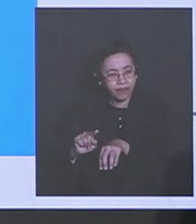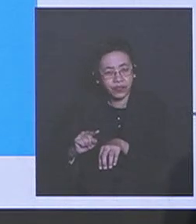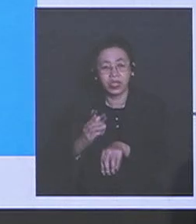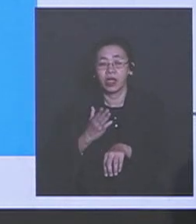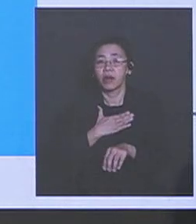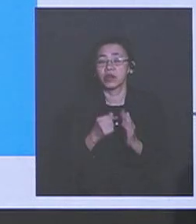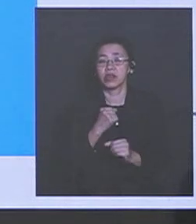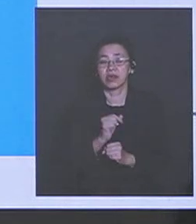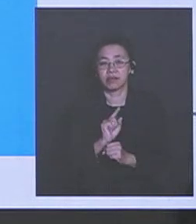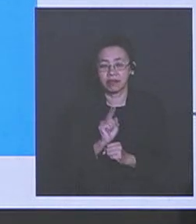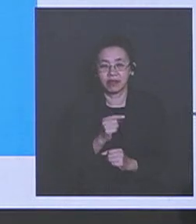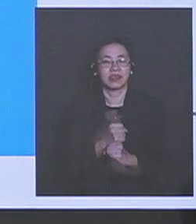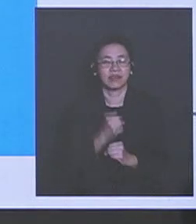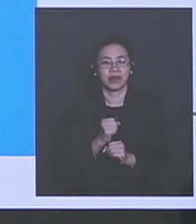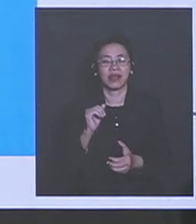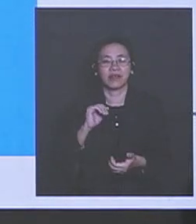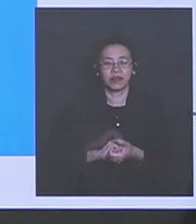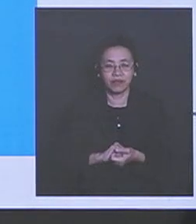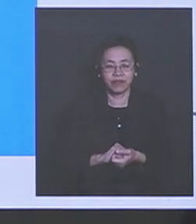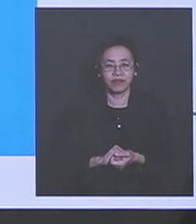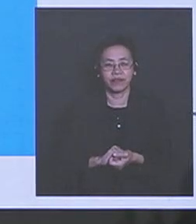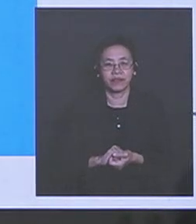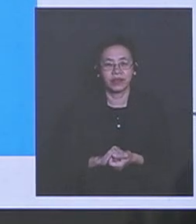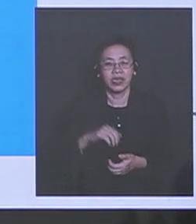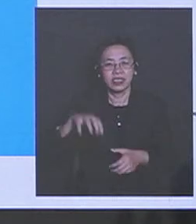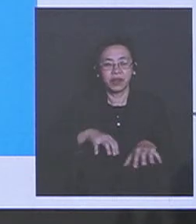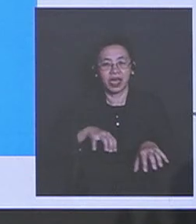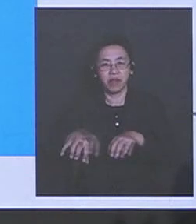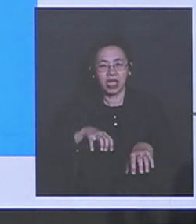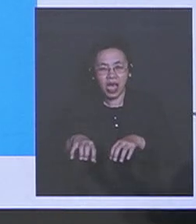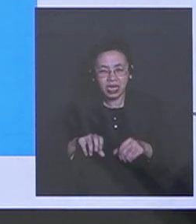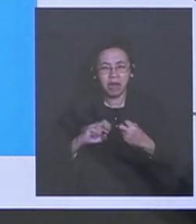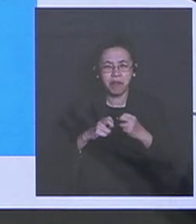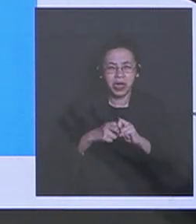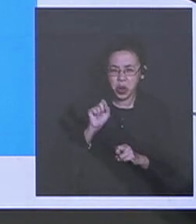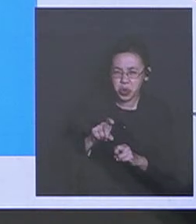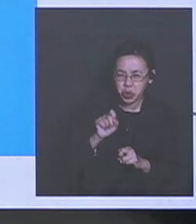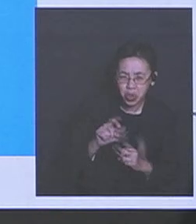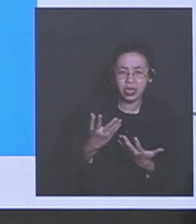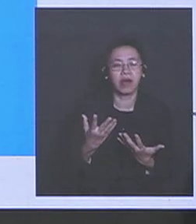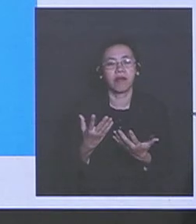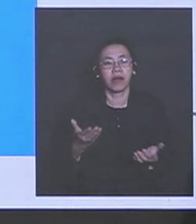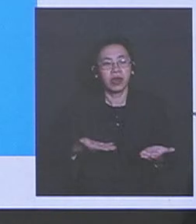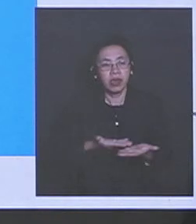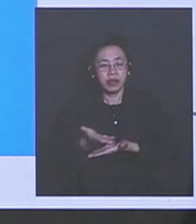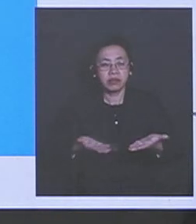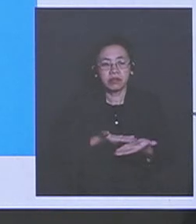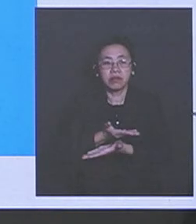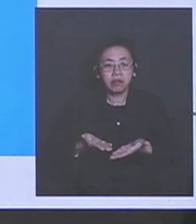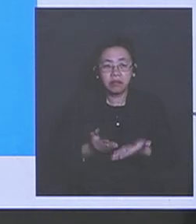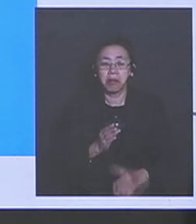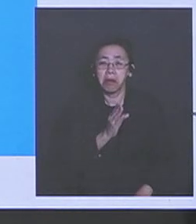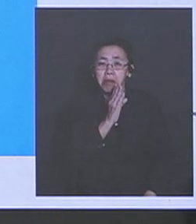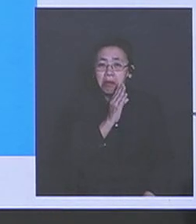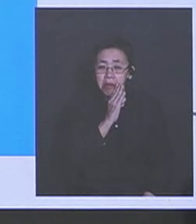of Emergency Management, thinking about sort of the what-if scenario. So this was before Hurricane Sandy hit New York,